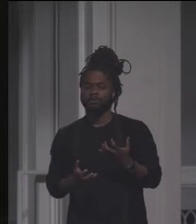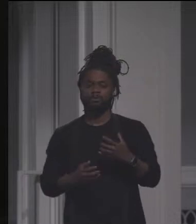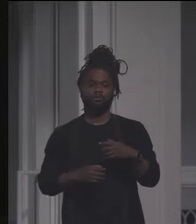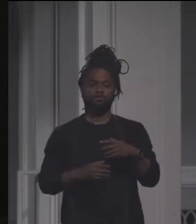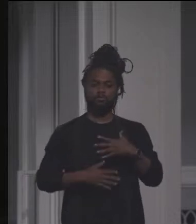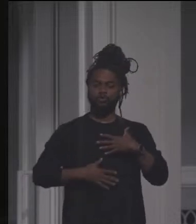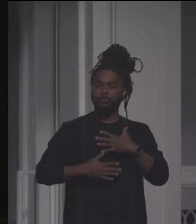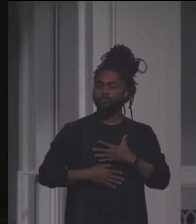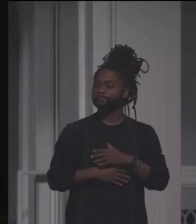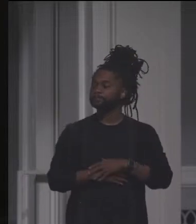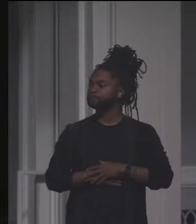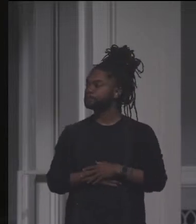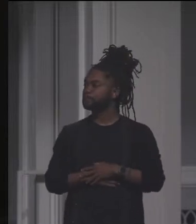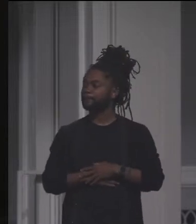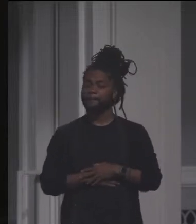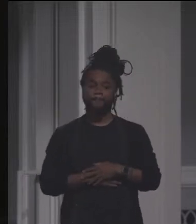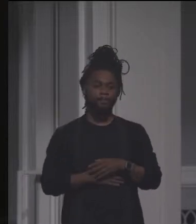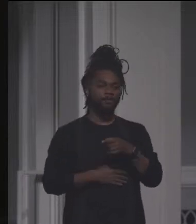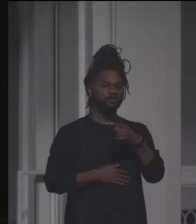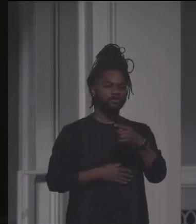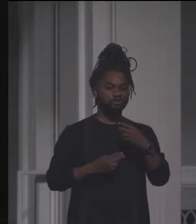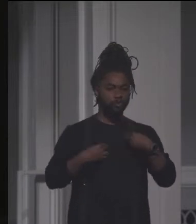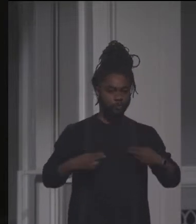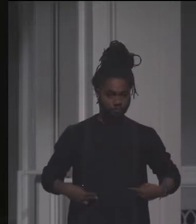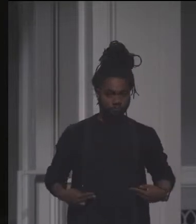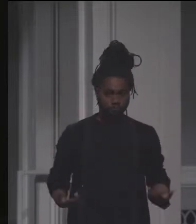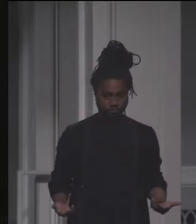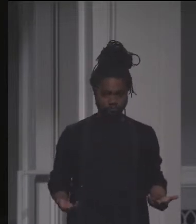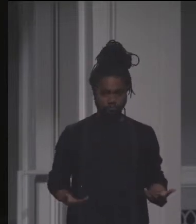large because Peretir's a hero.